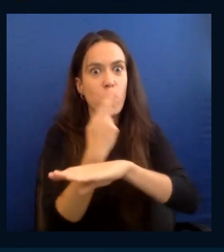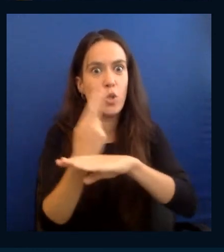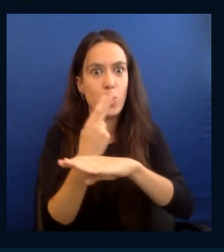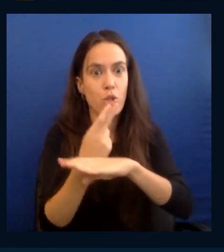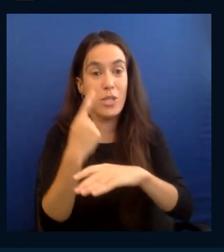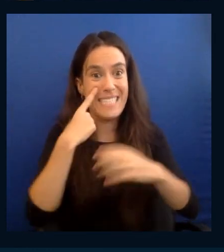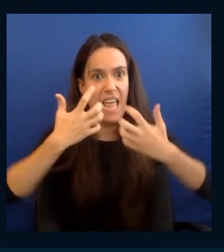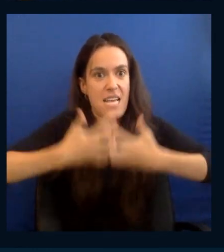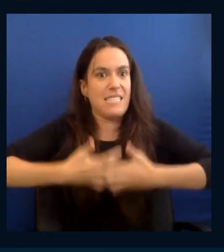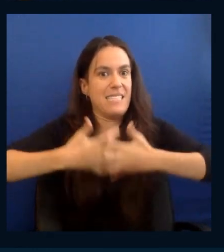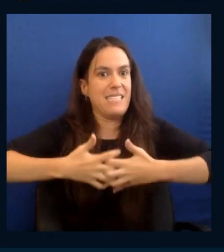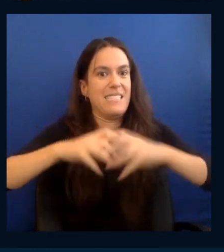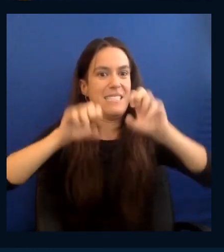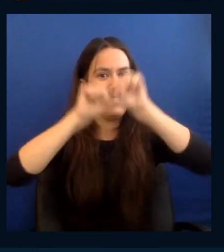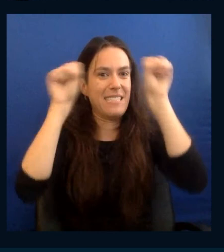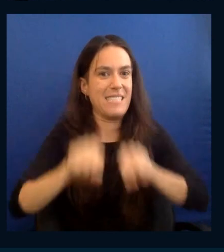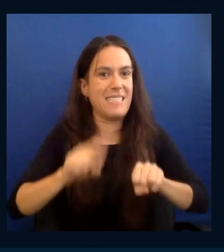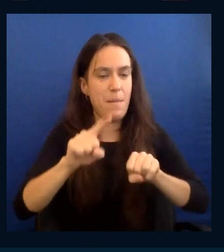mechanism.